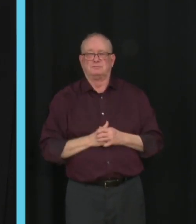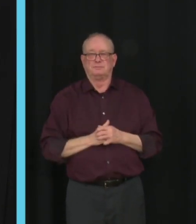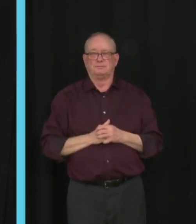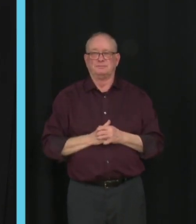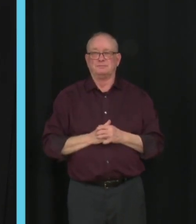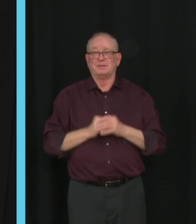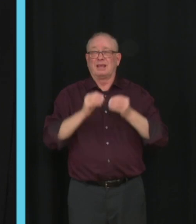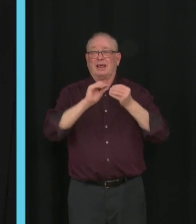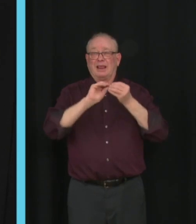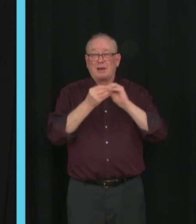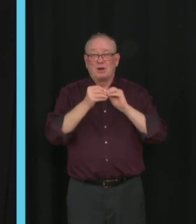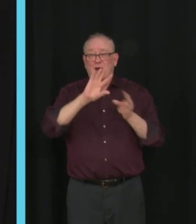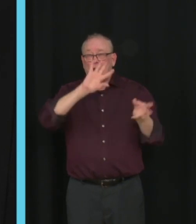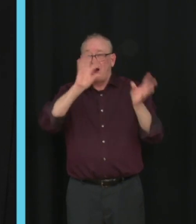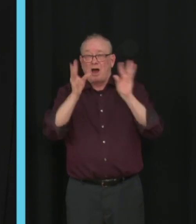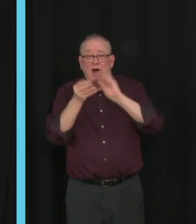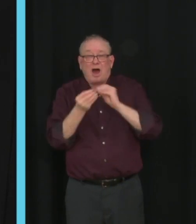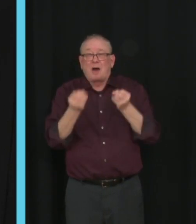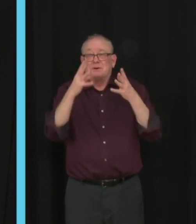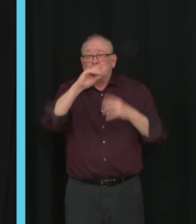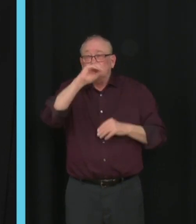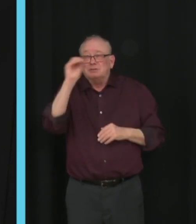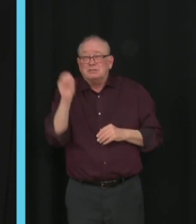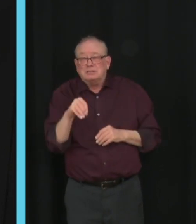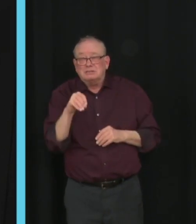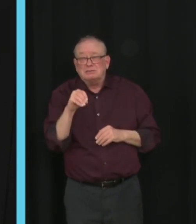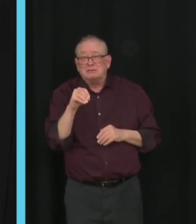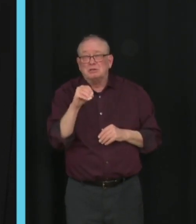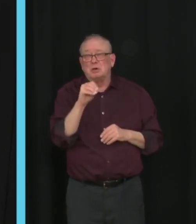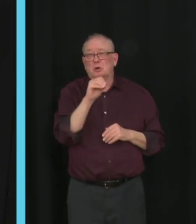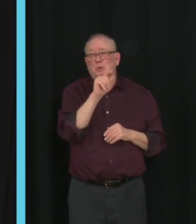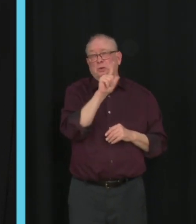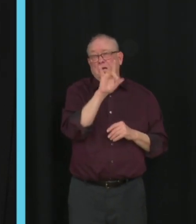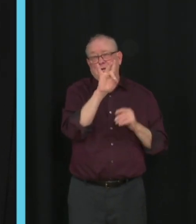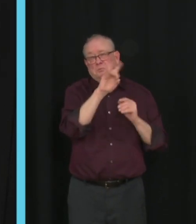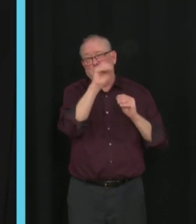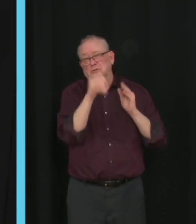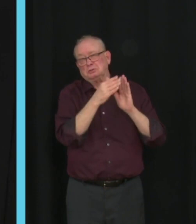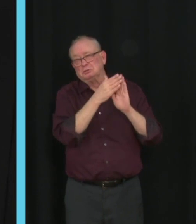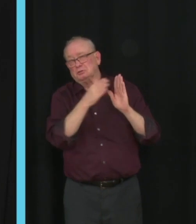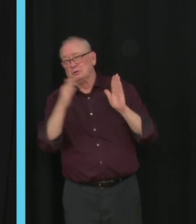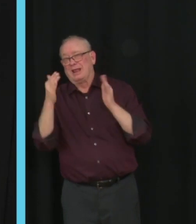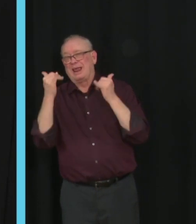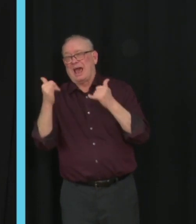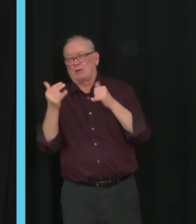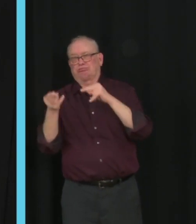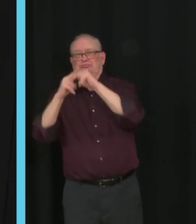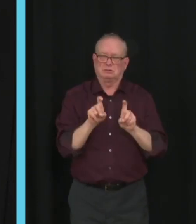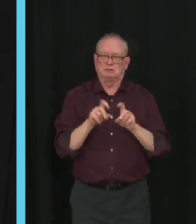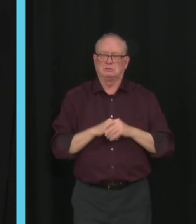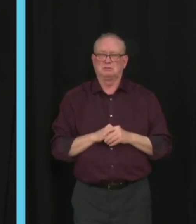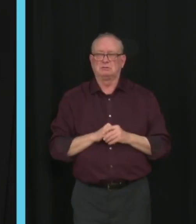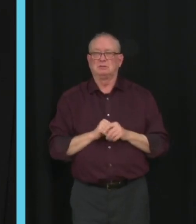around 28% to 36%. This is the highest positivity rate we've seen with any variant since the pandemic